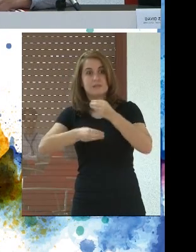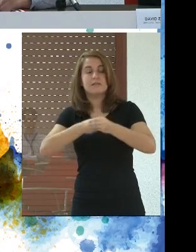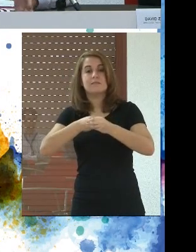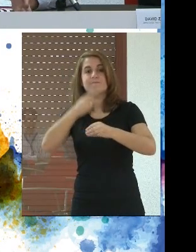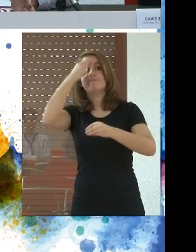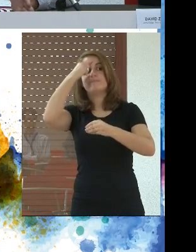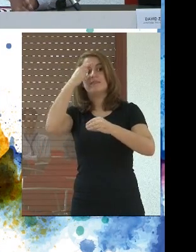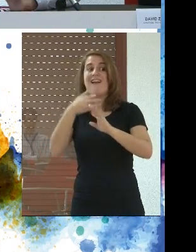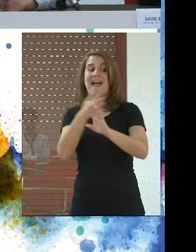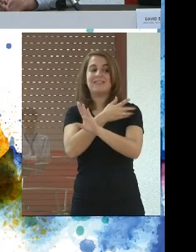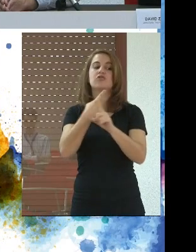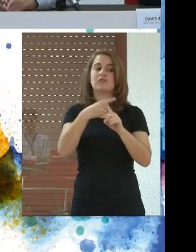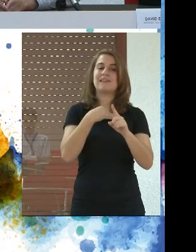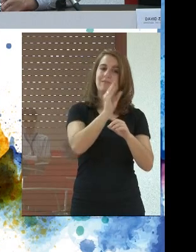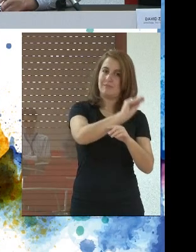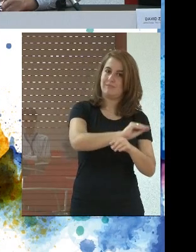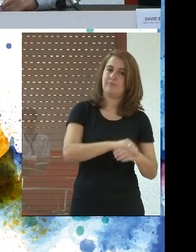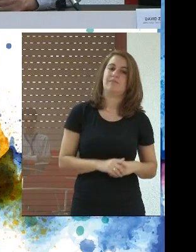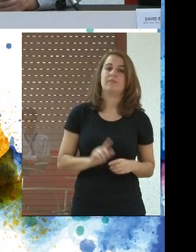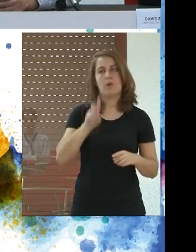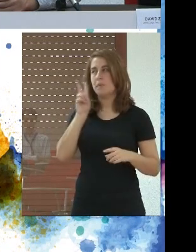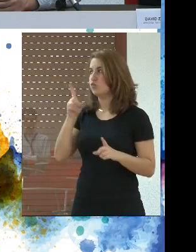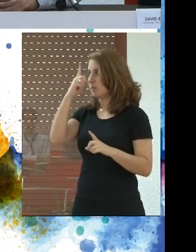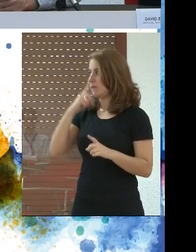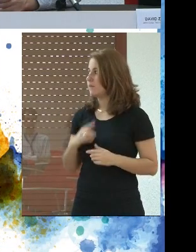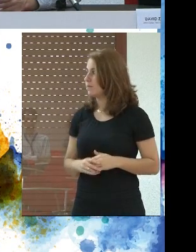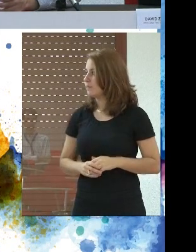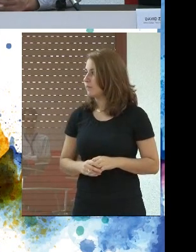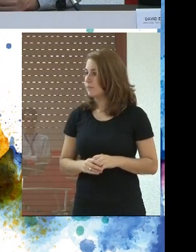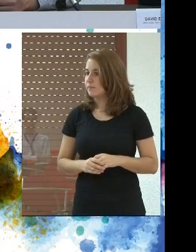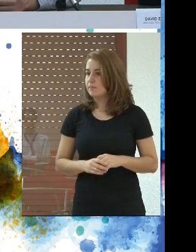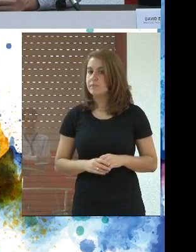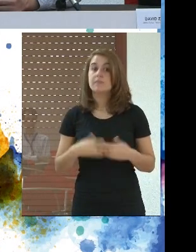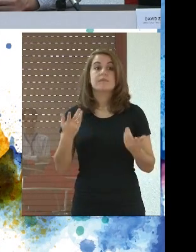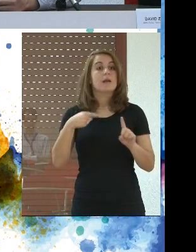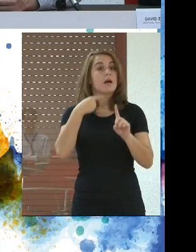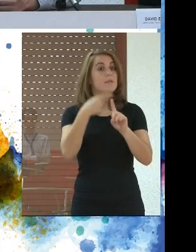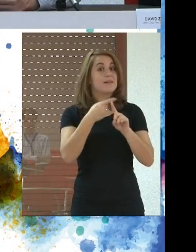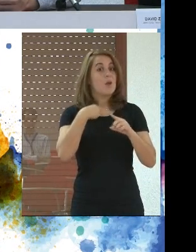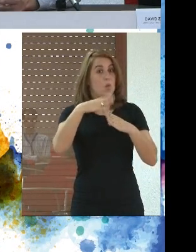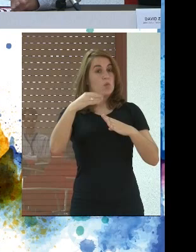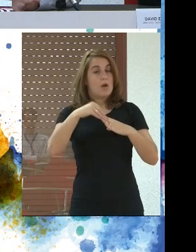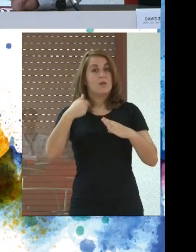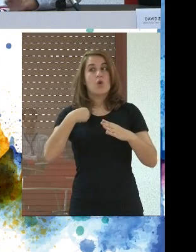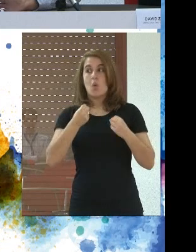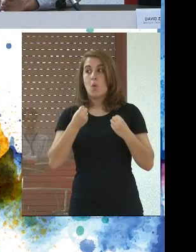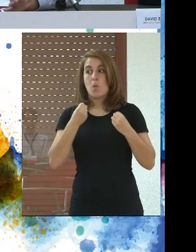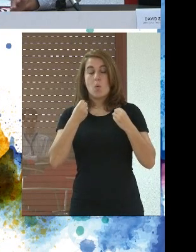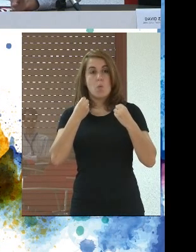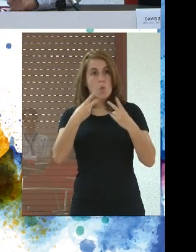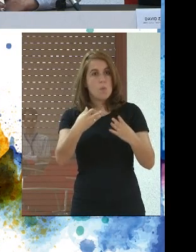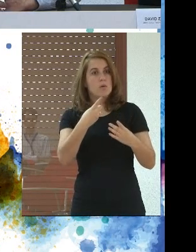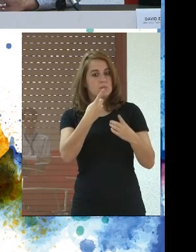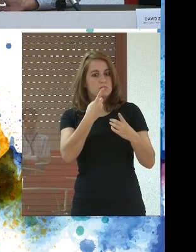could enter given based on what the user's already entered. We'll show this in an image. When the user enters